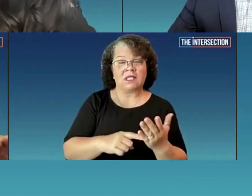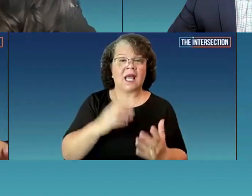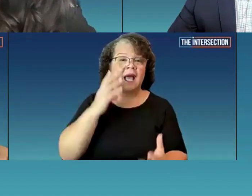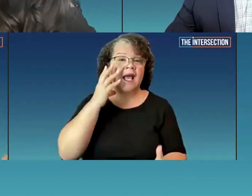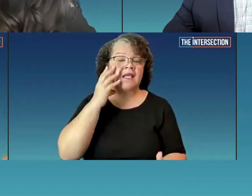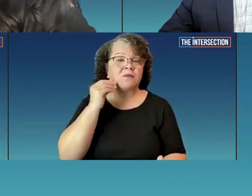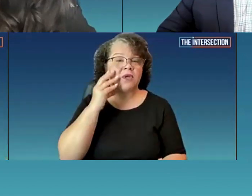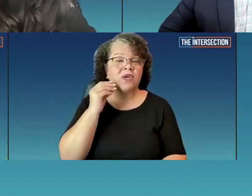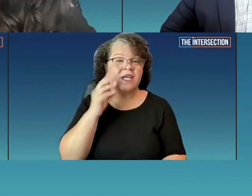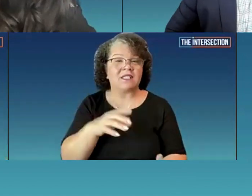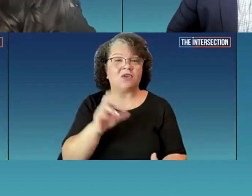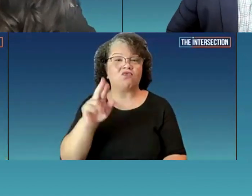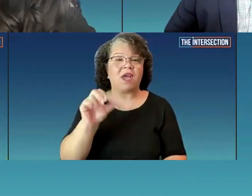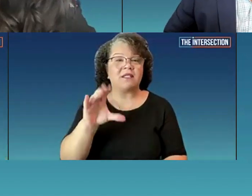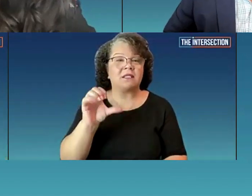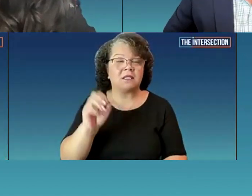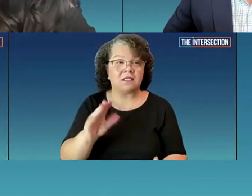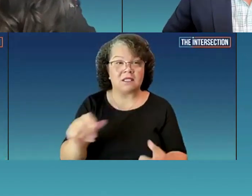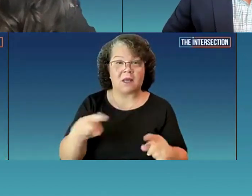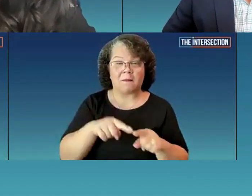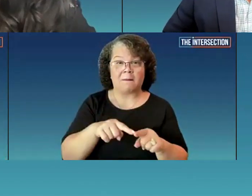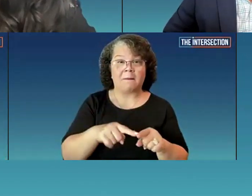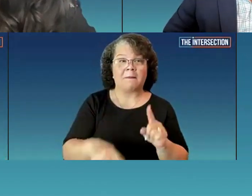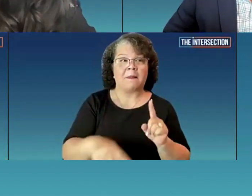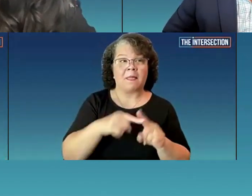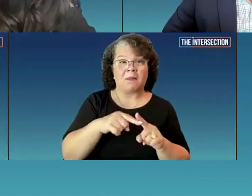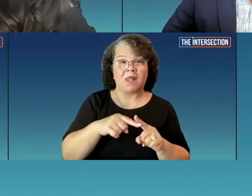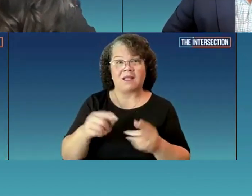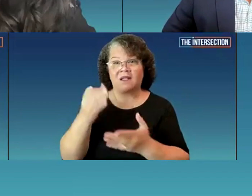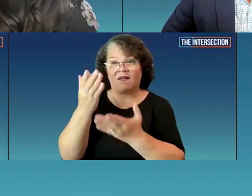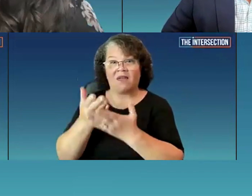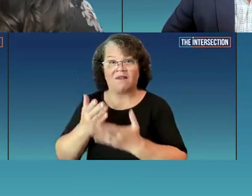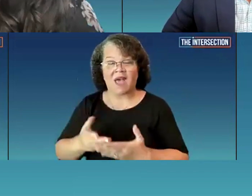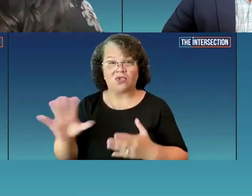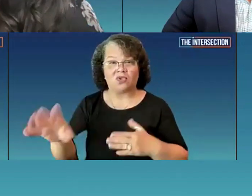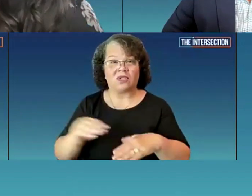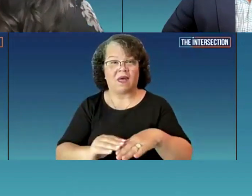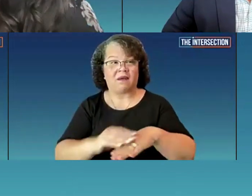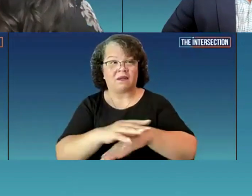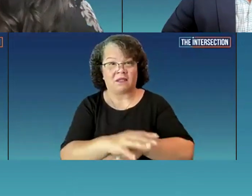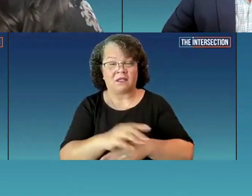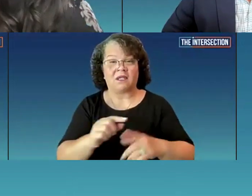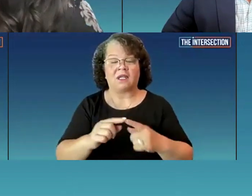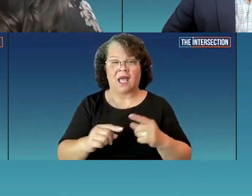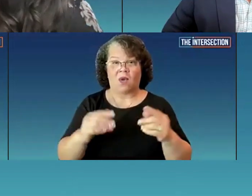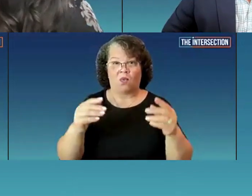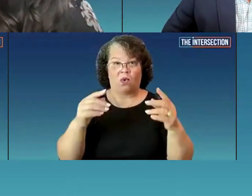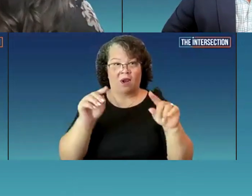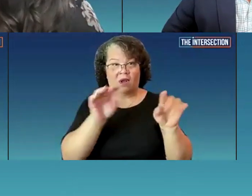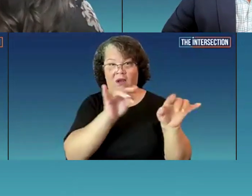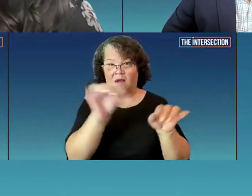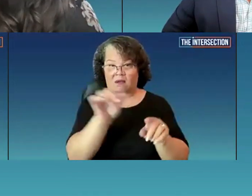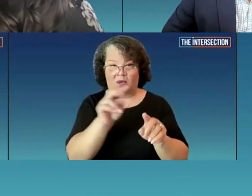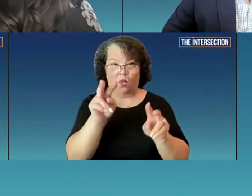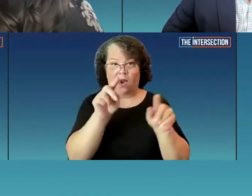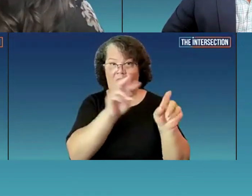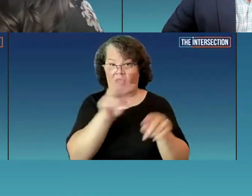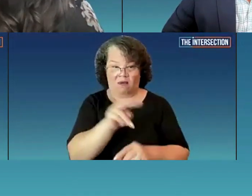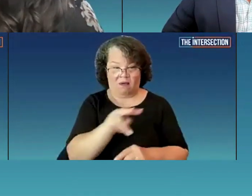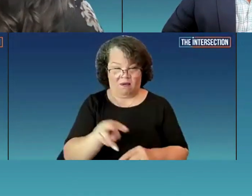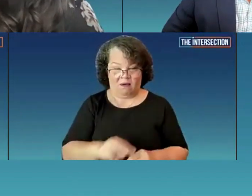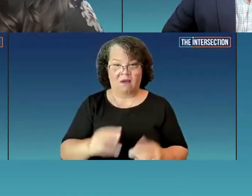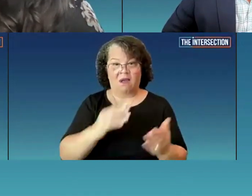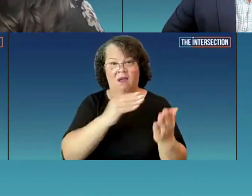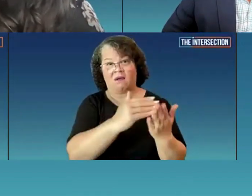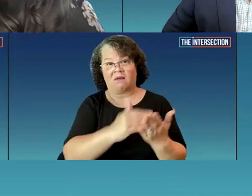that with outcomes and then the factors attenuating. So that's one important point. And the second thing, for everybody on